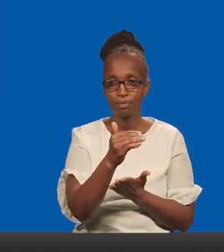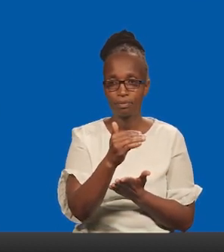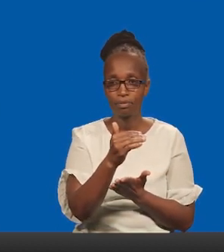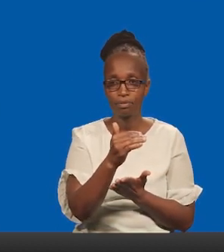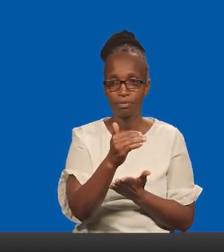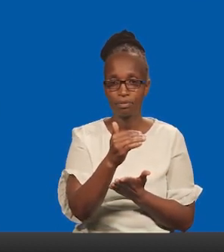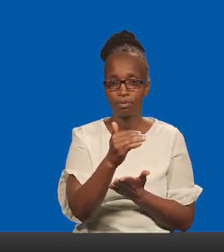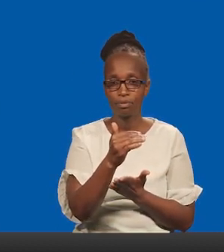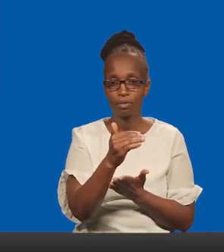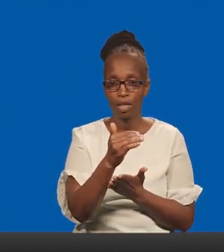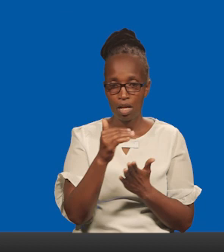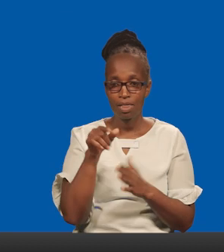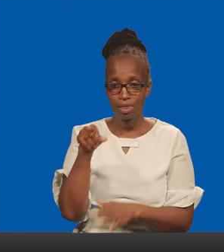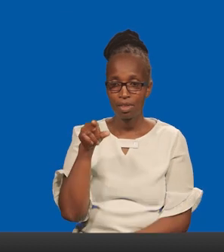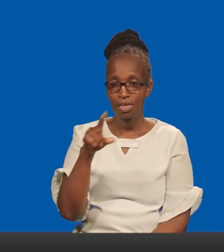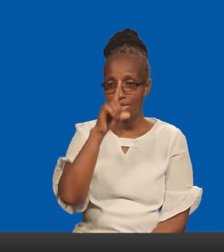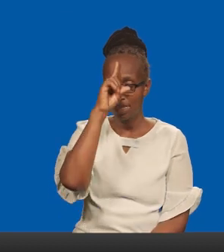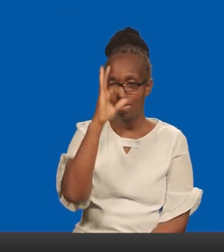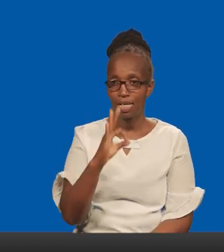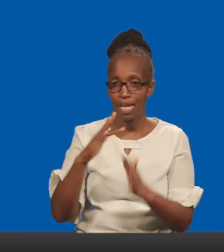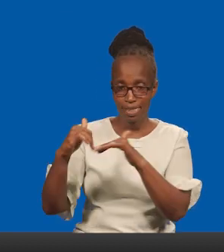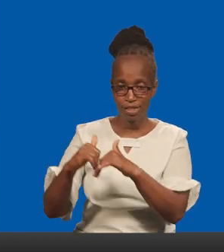yeah, and missing the putts,